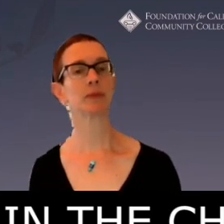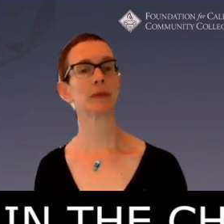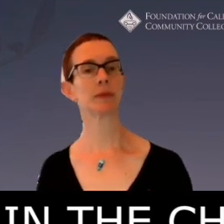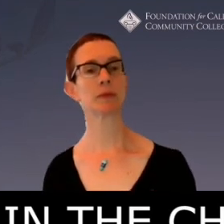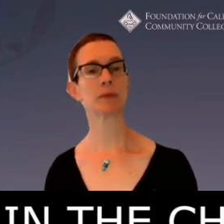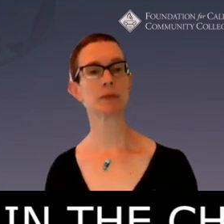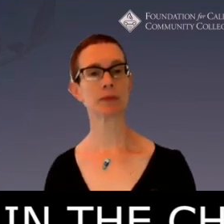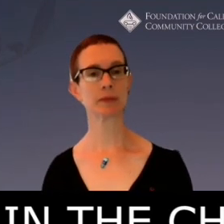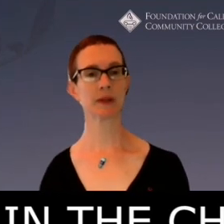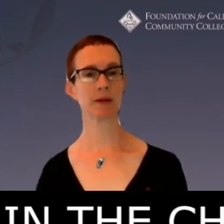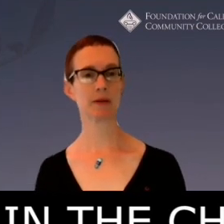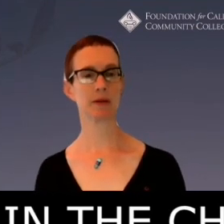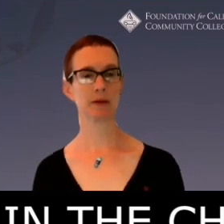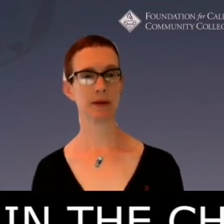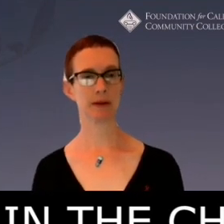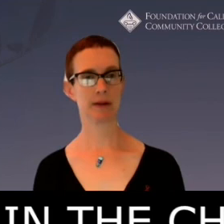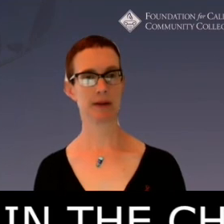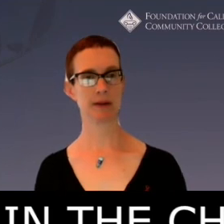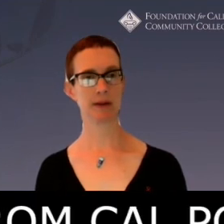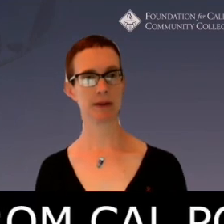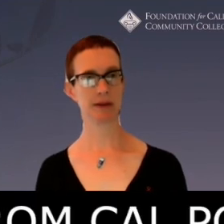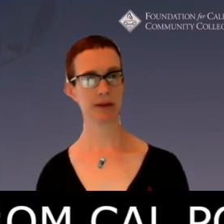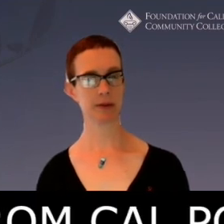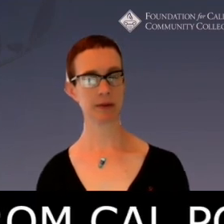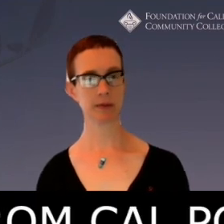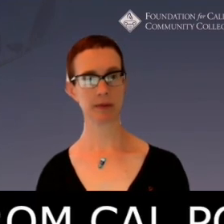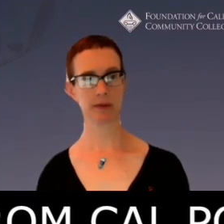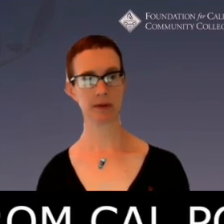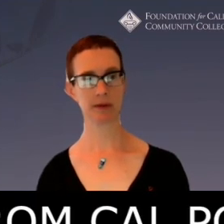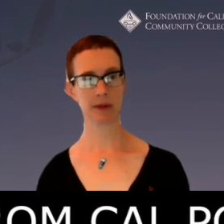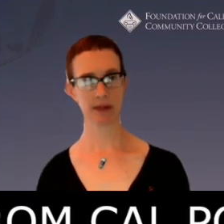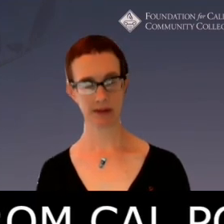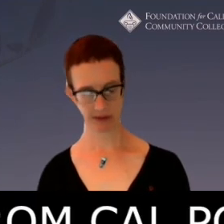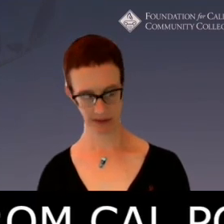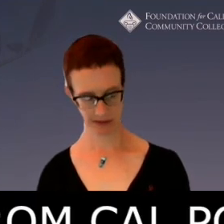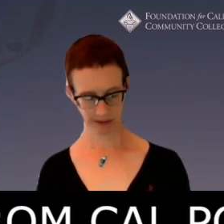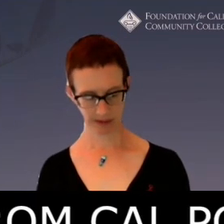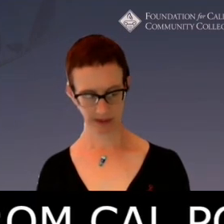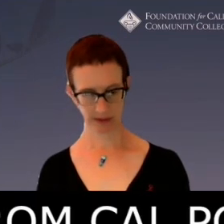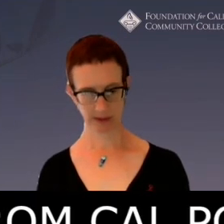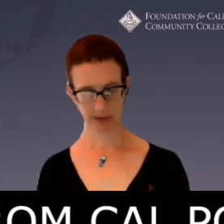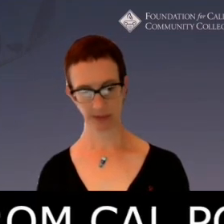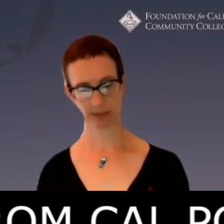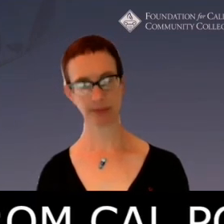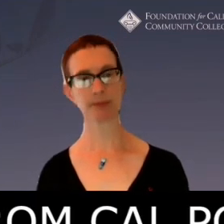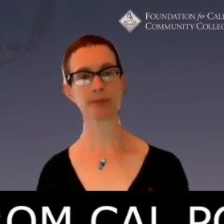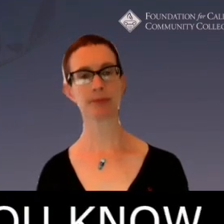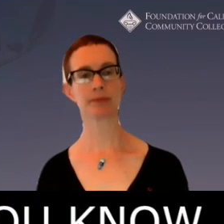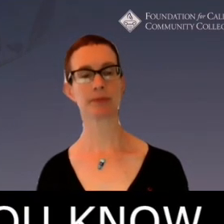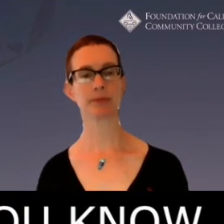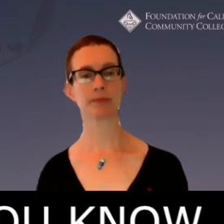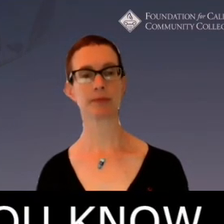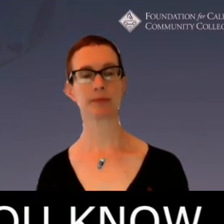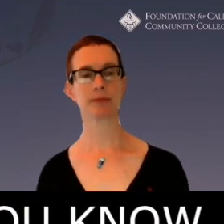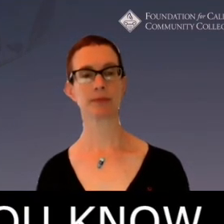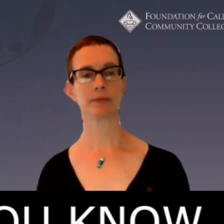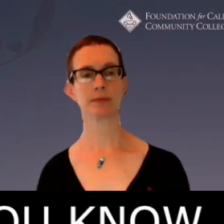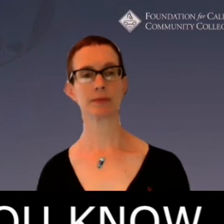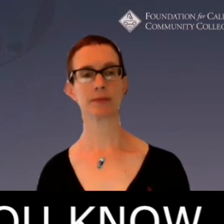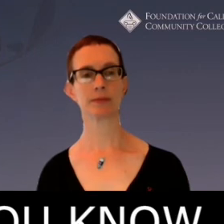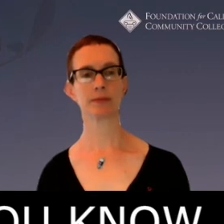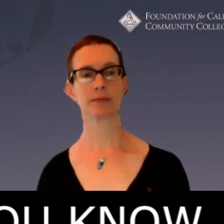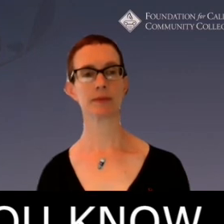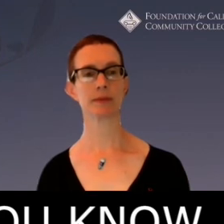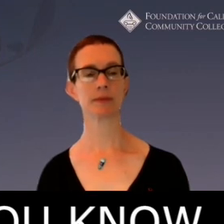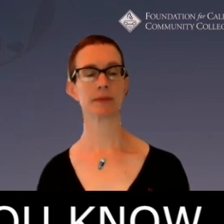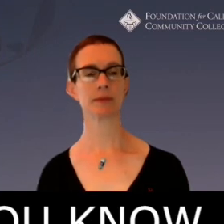The 13 grants, are they combined for phase 1 and phase 2,